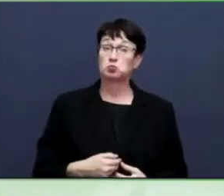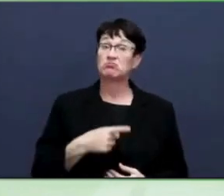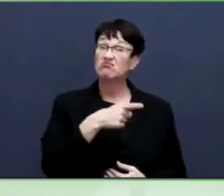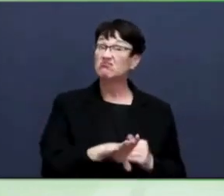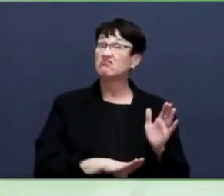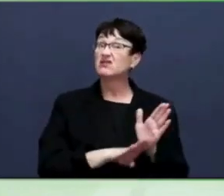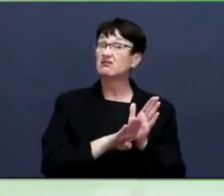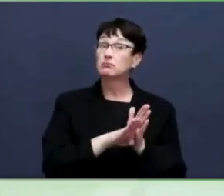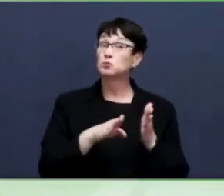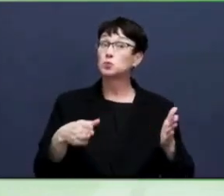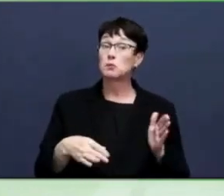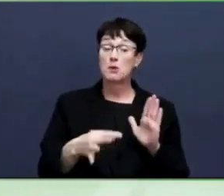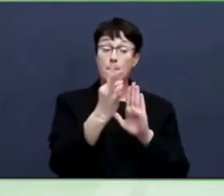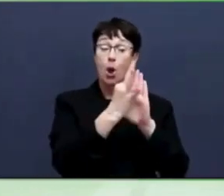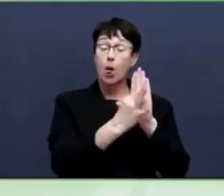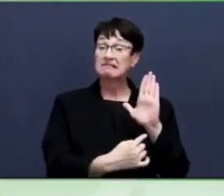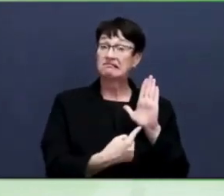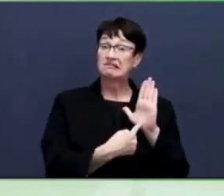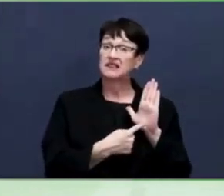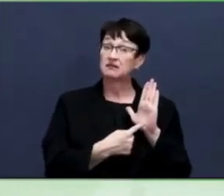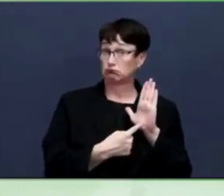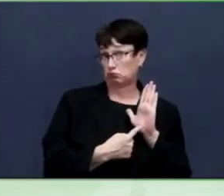understand disability discrimination,